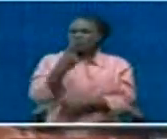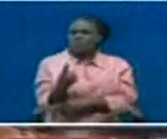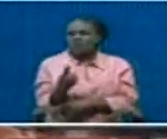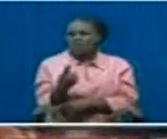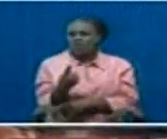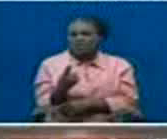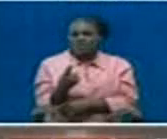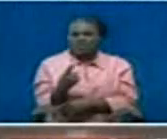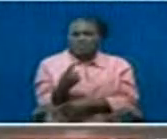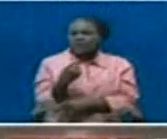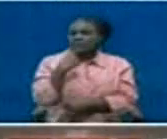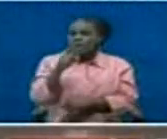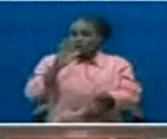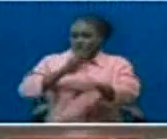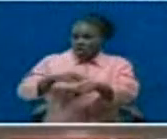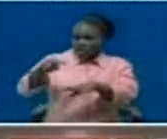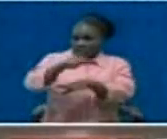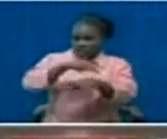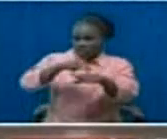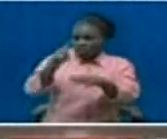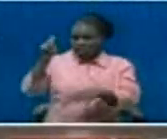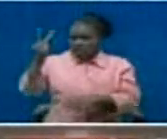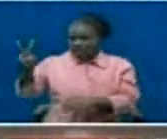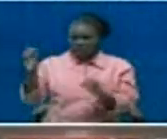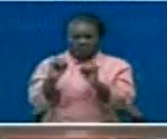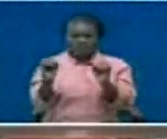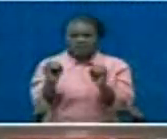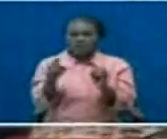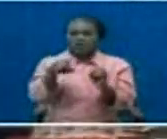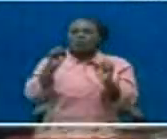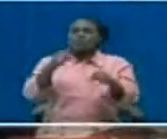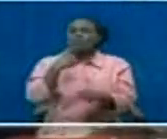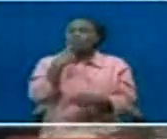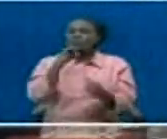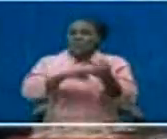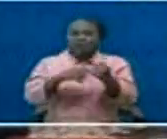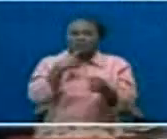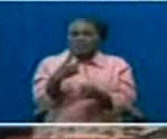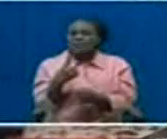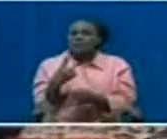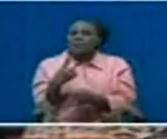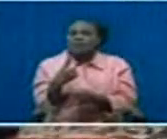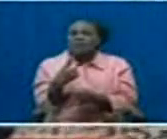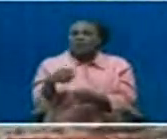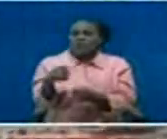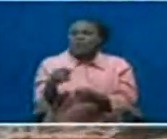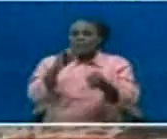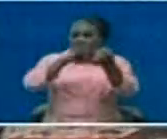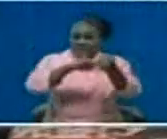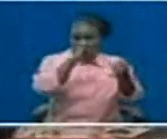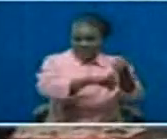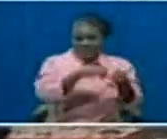I don't want to say on national television, but... you know, if the Samburus can marry a Turkana, then, you know, the Samburus intermarry with Turkanas have